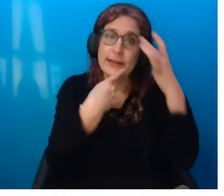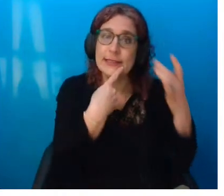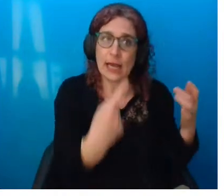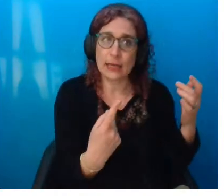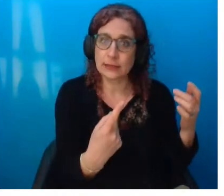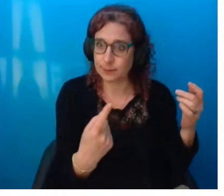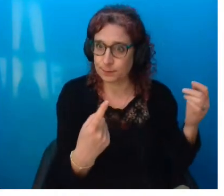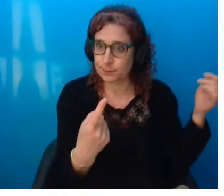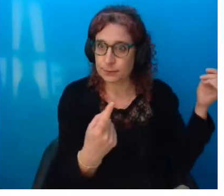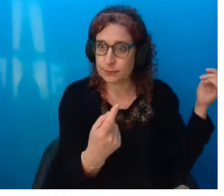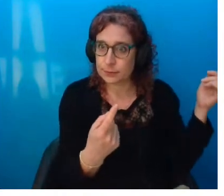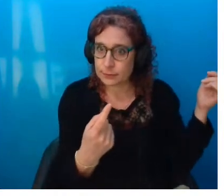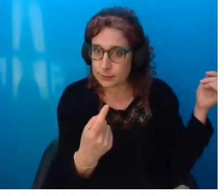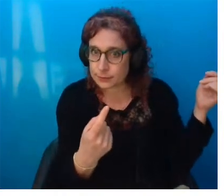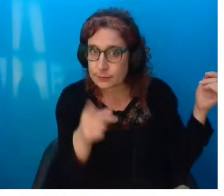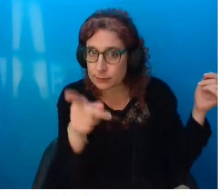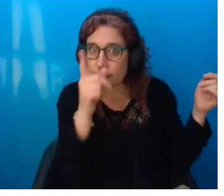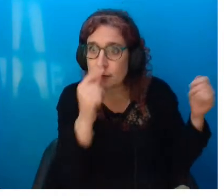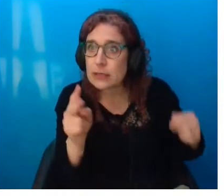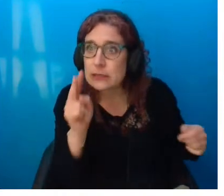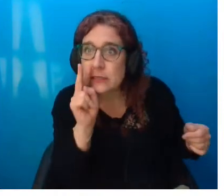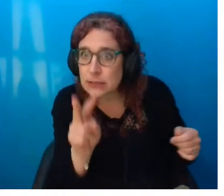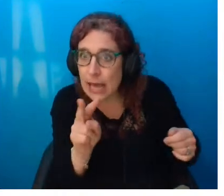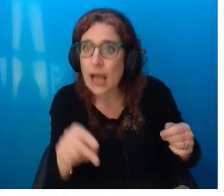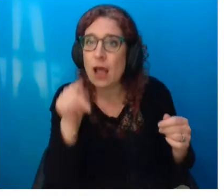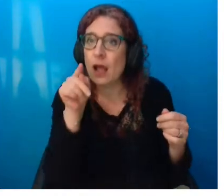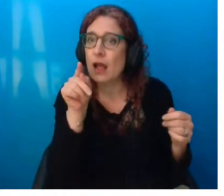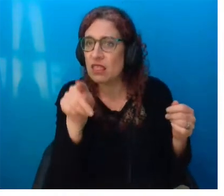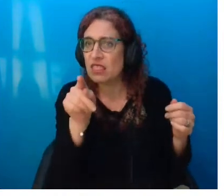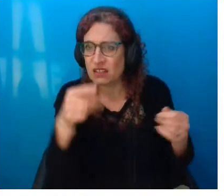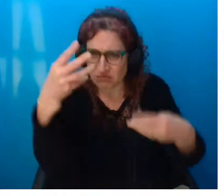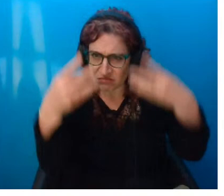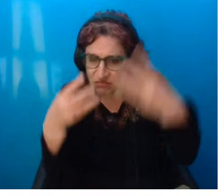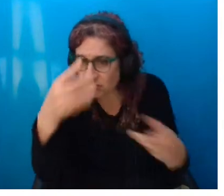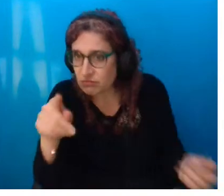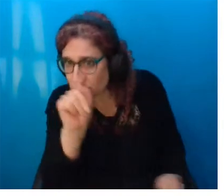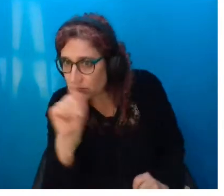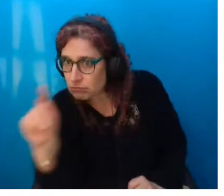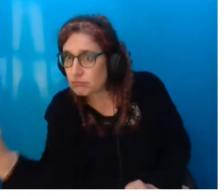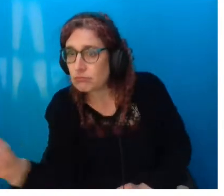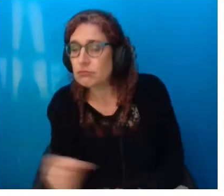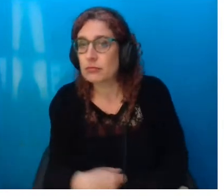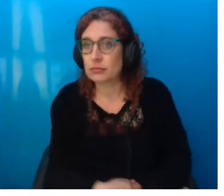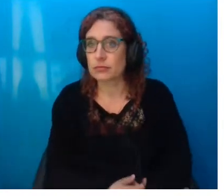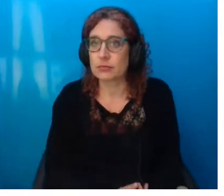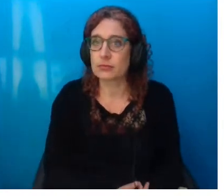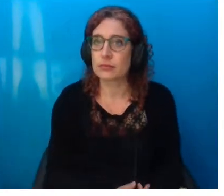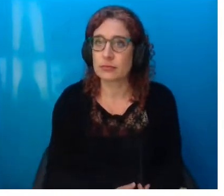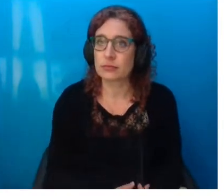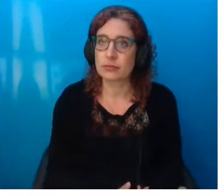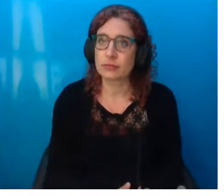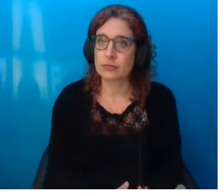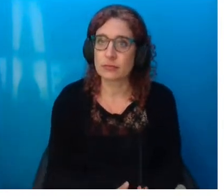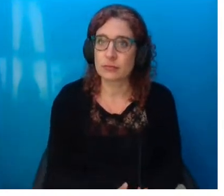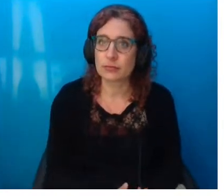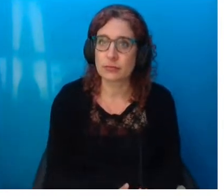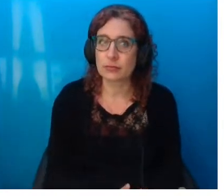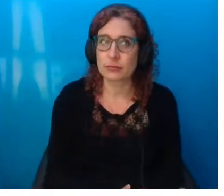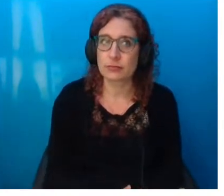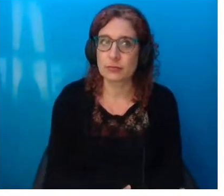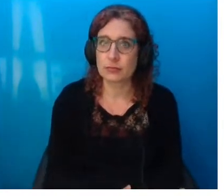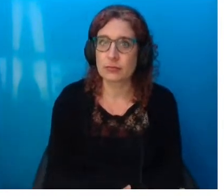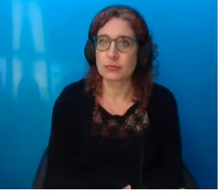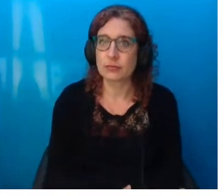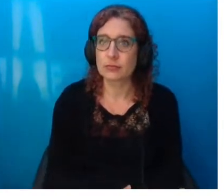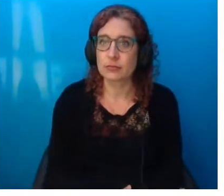score, medication score, and nasal symptoms. There's the overall score. And that's